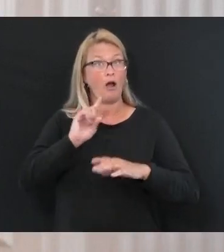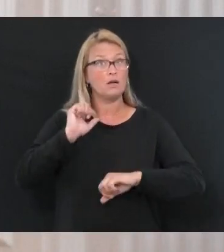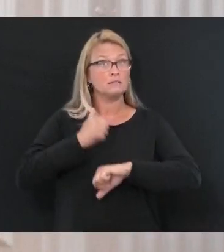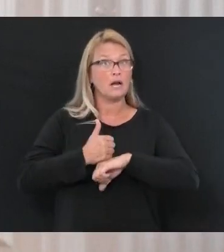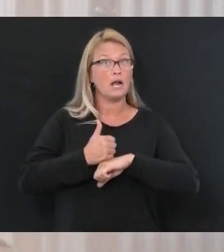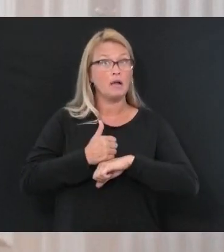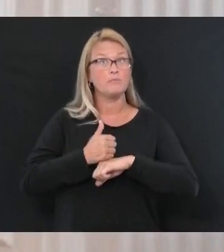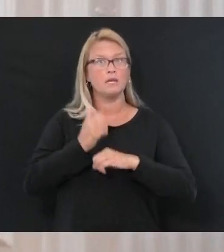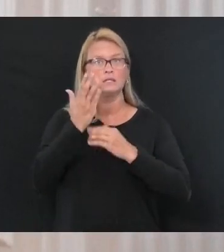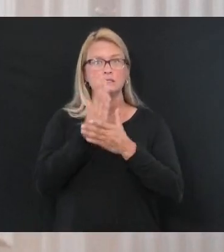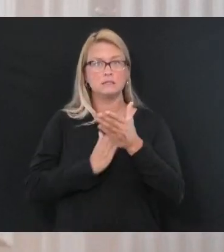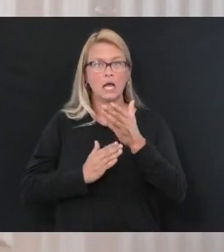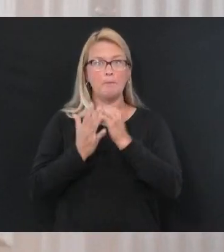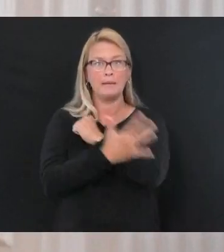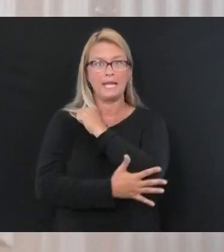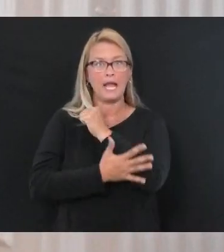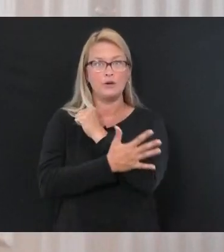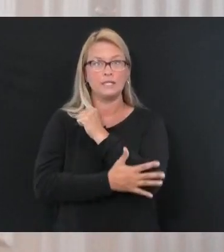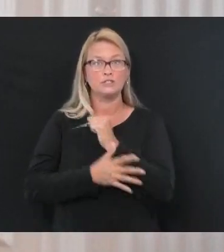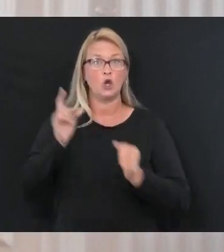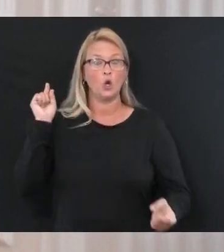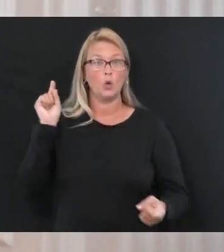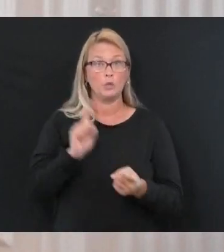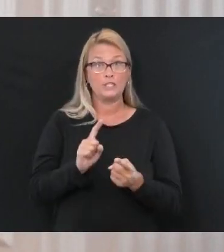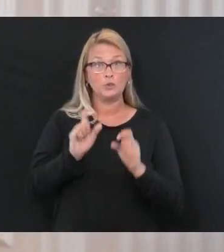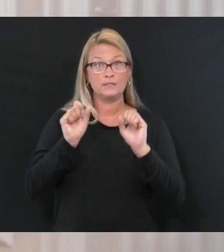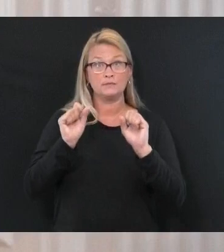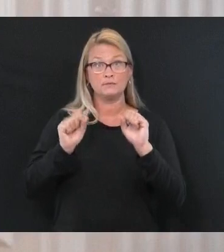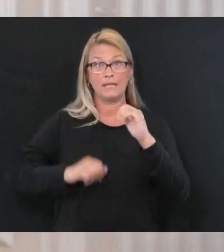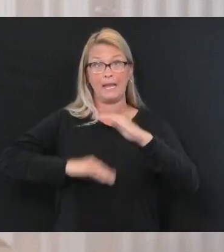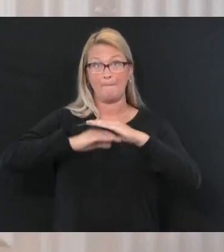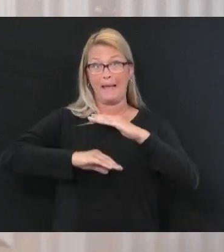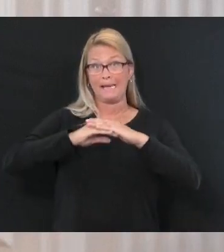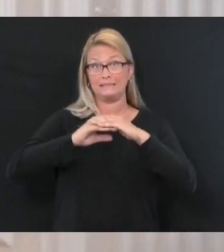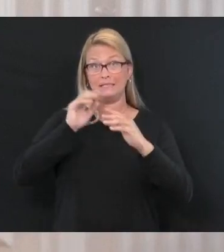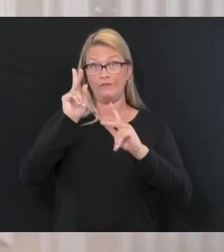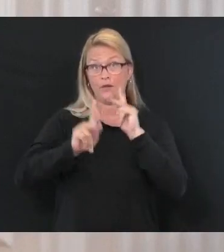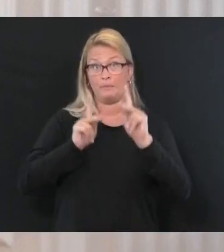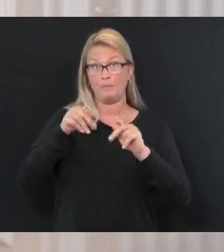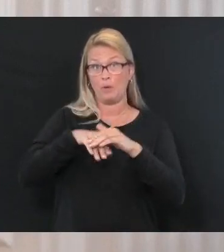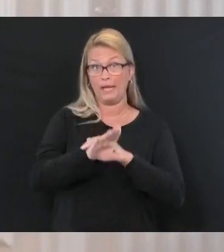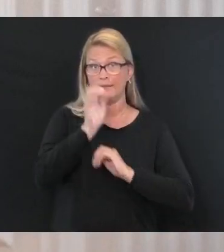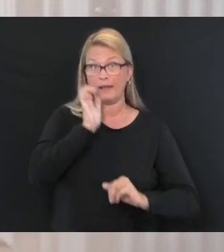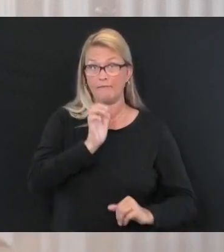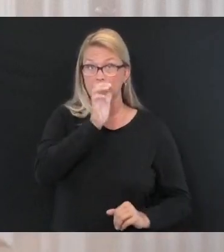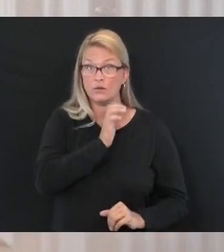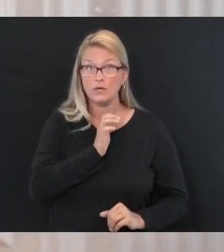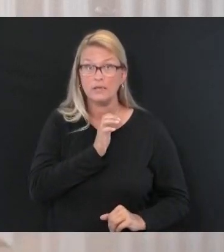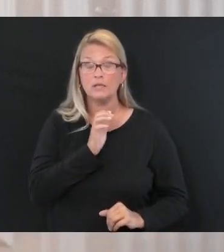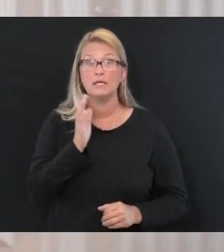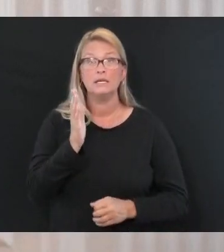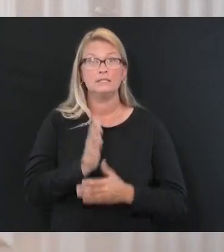looking at reduced capacity for their cafeterias when they're on site. Some